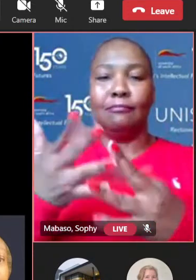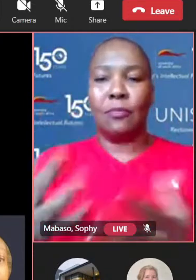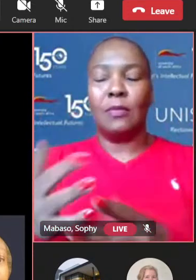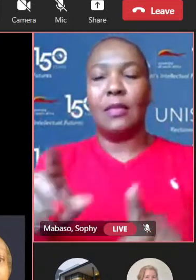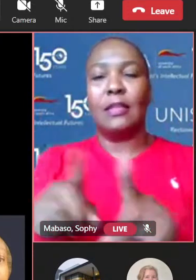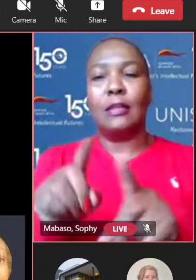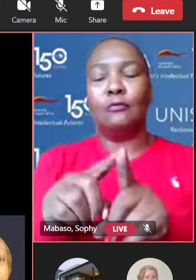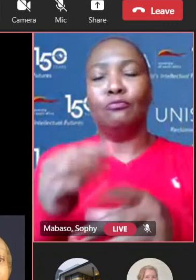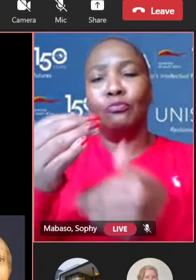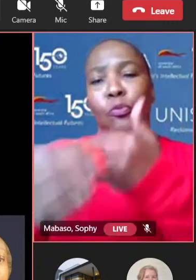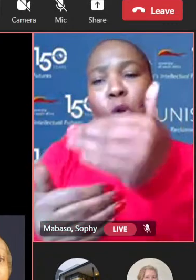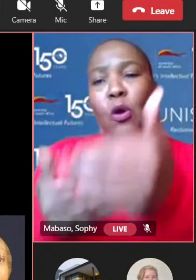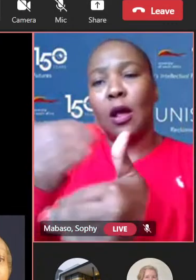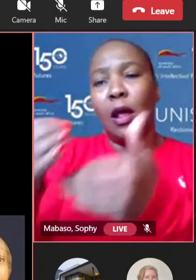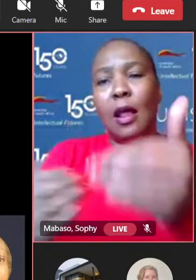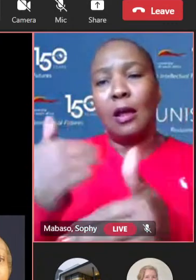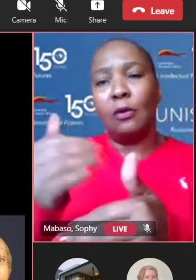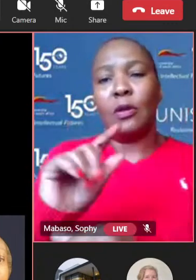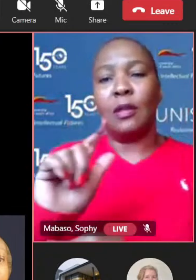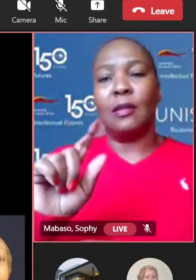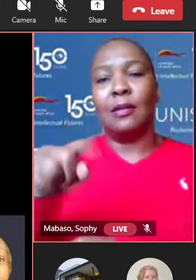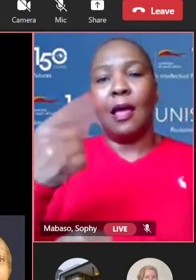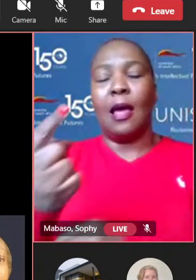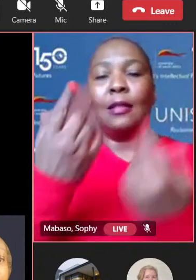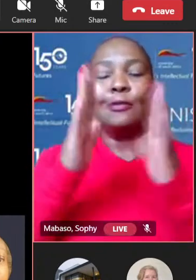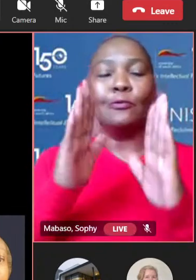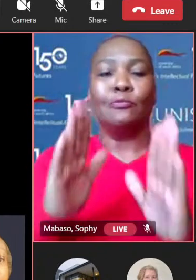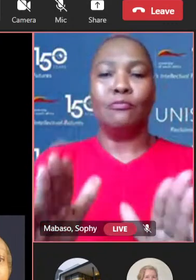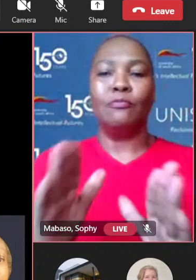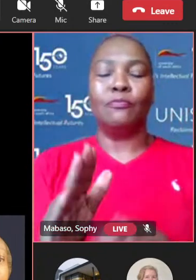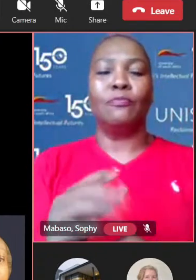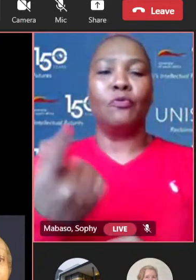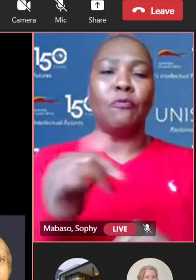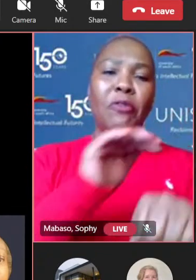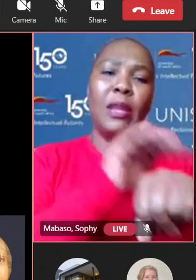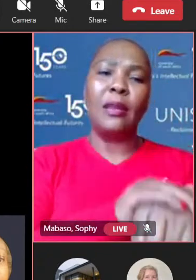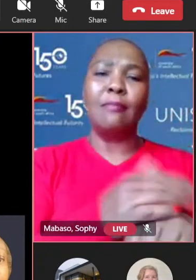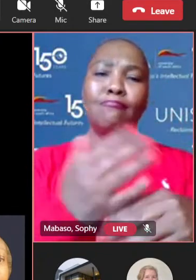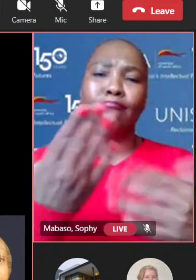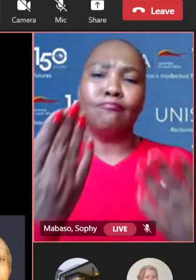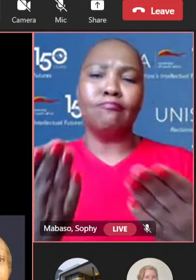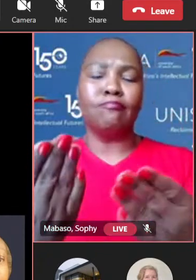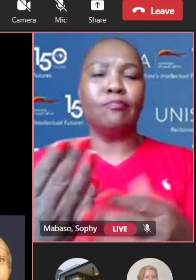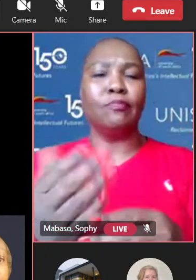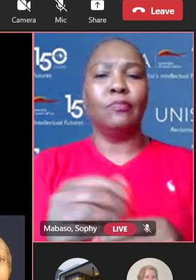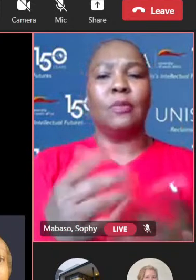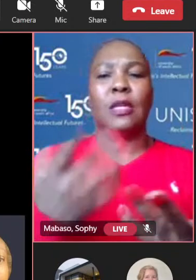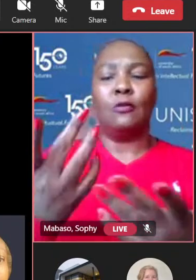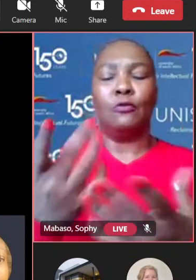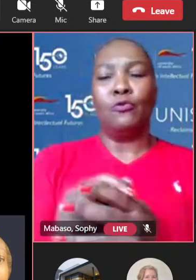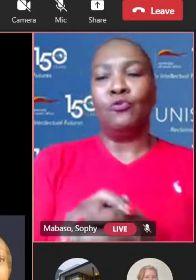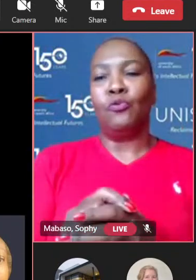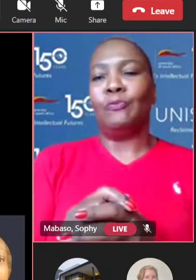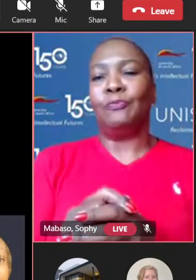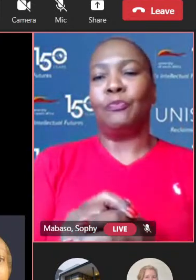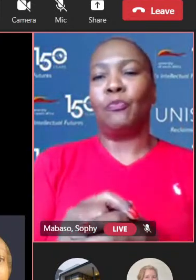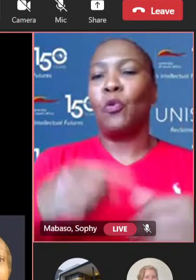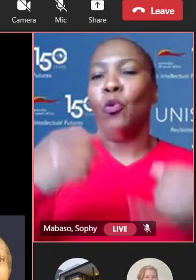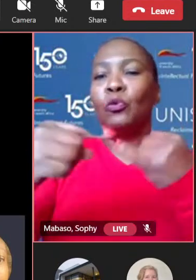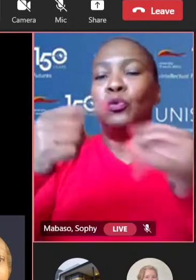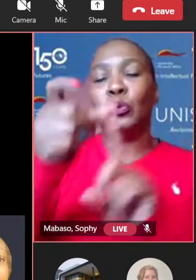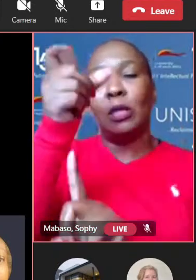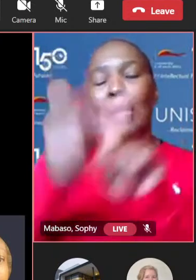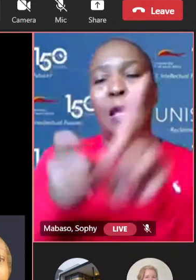get along with other students, your peer students, your tutors. It gives you that sense of